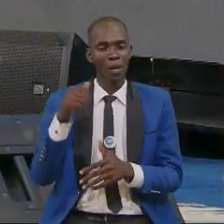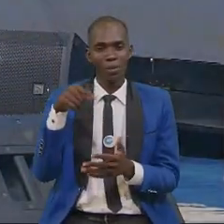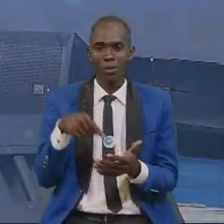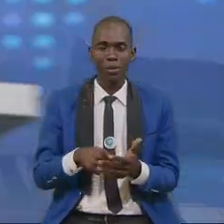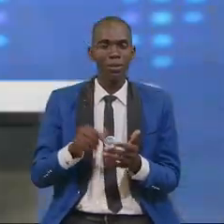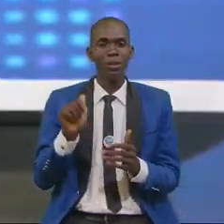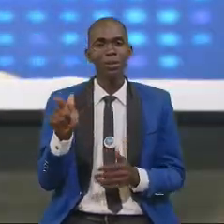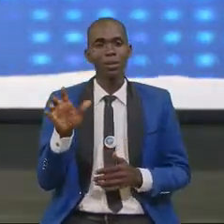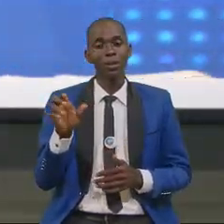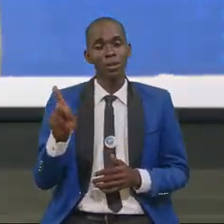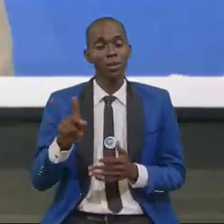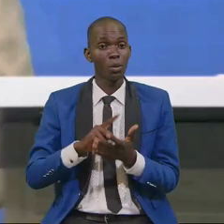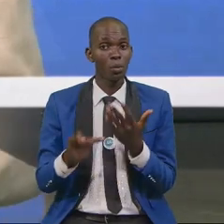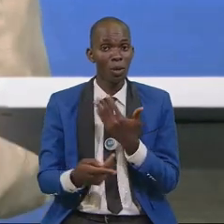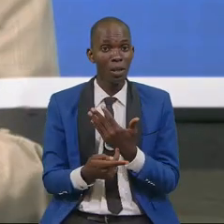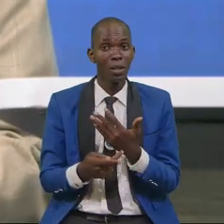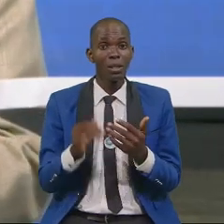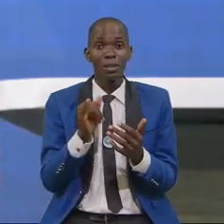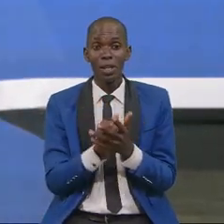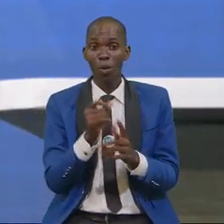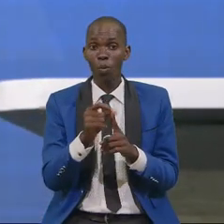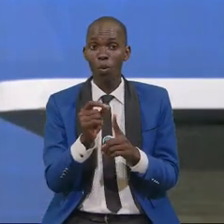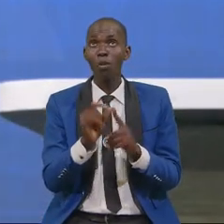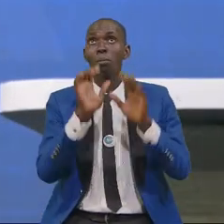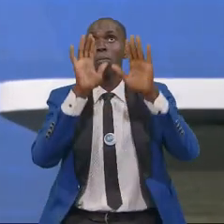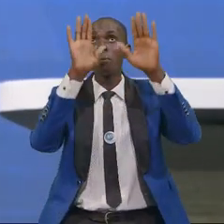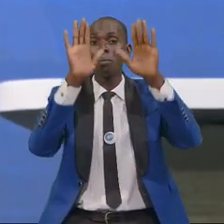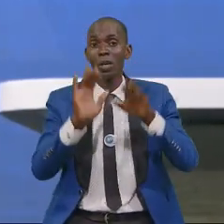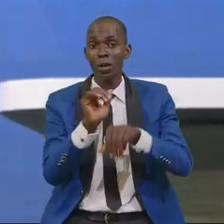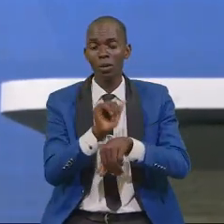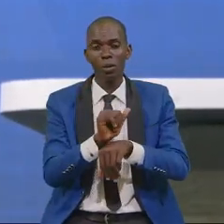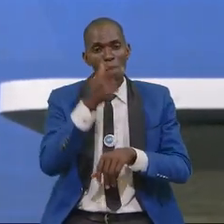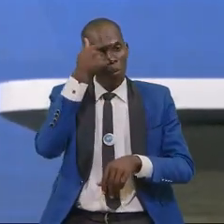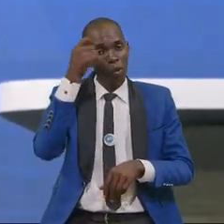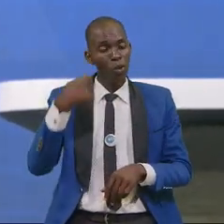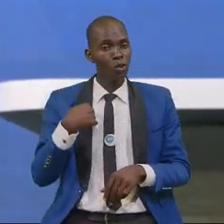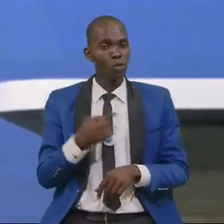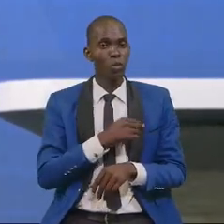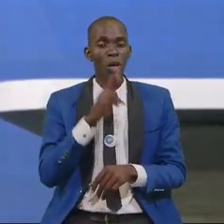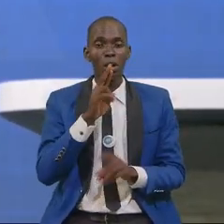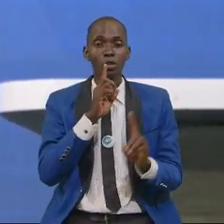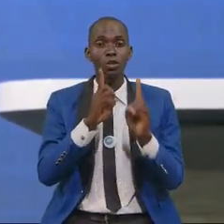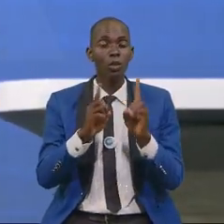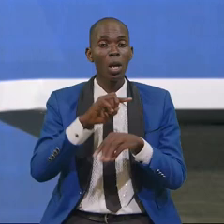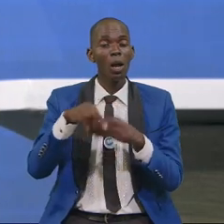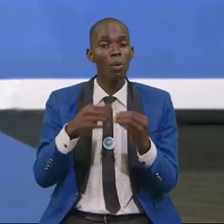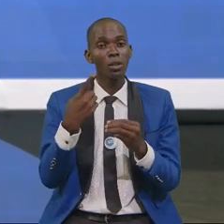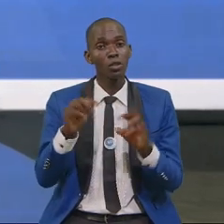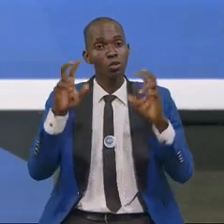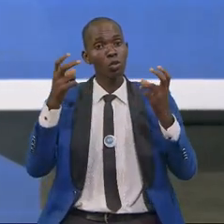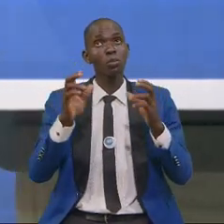that word miracle. Because we're talking about Jesus, the miracle